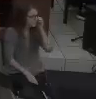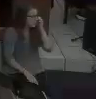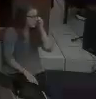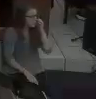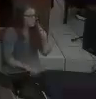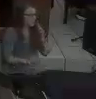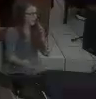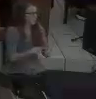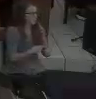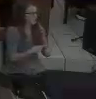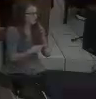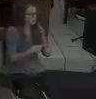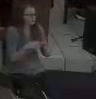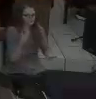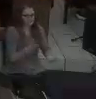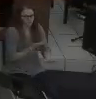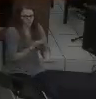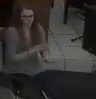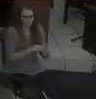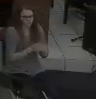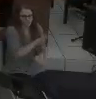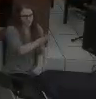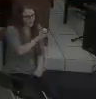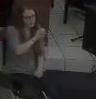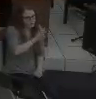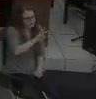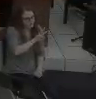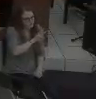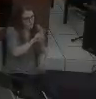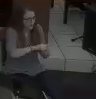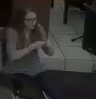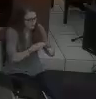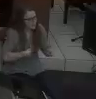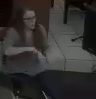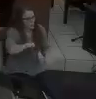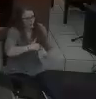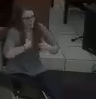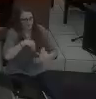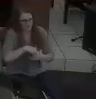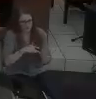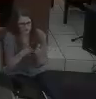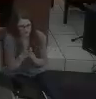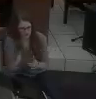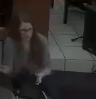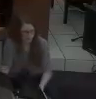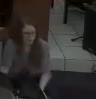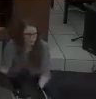Our first communion hymn is number 506, What a Friend We Have in Jesus, number 506.